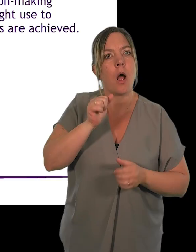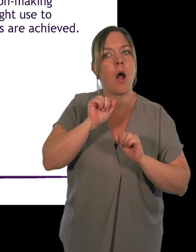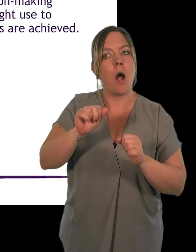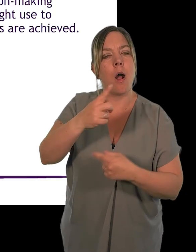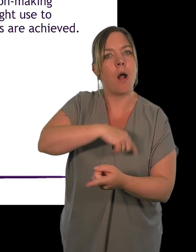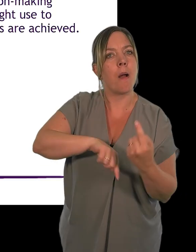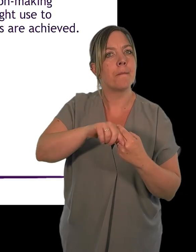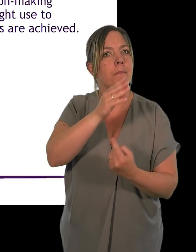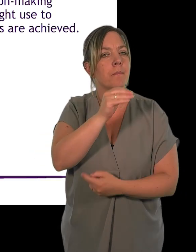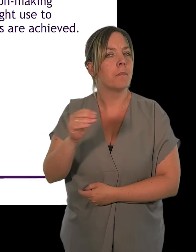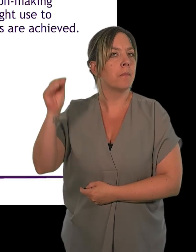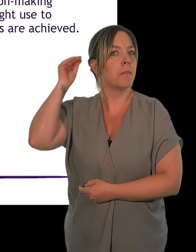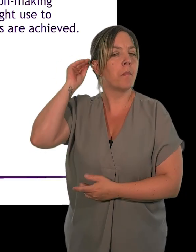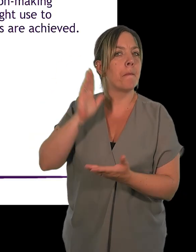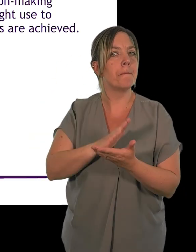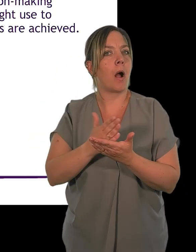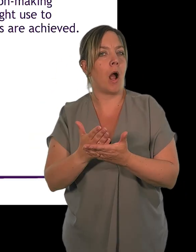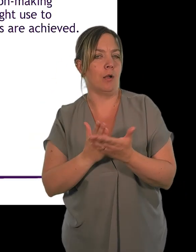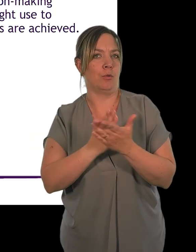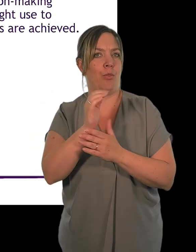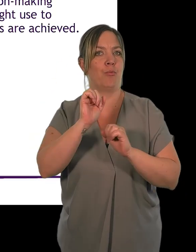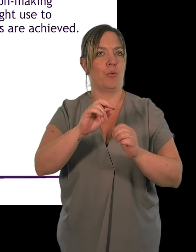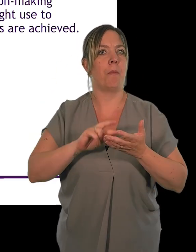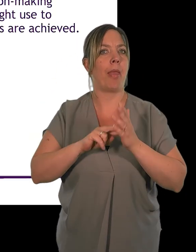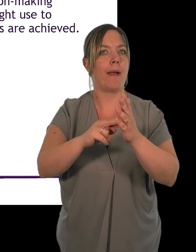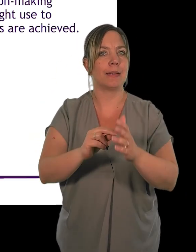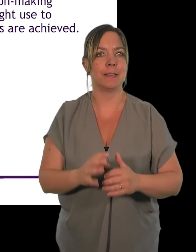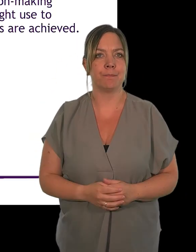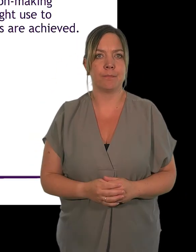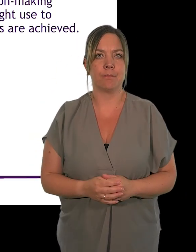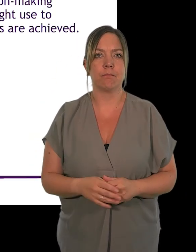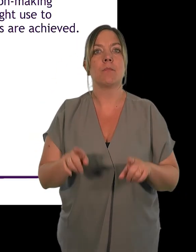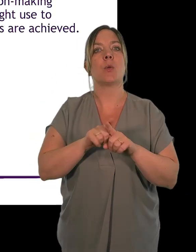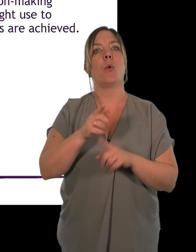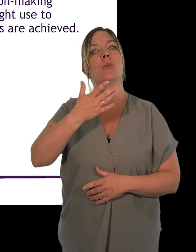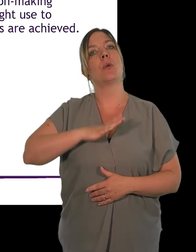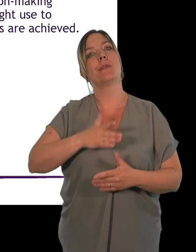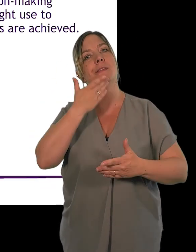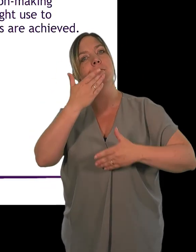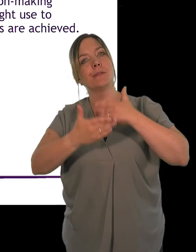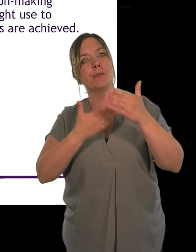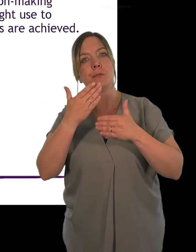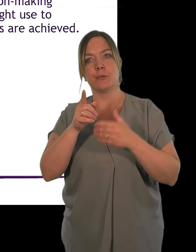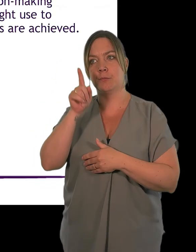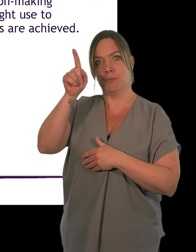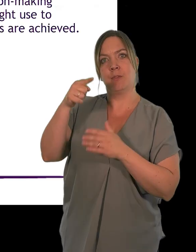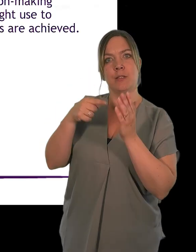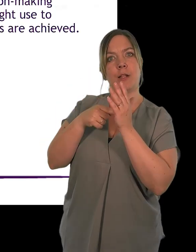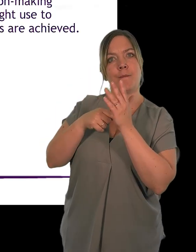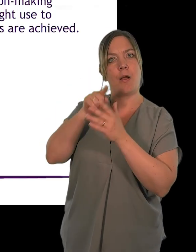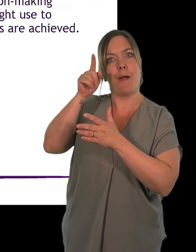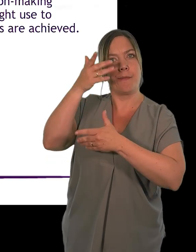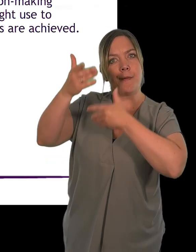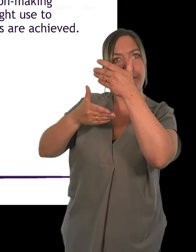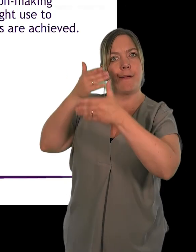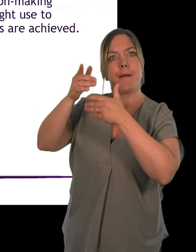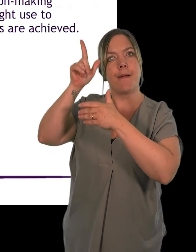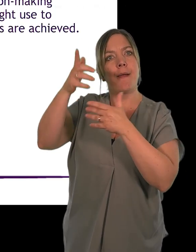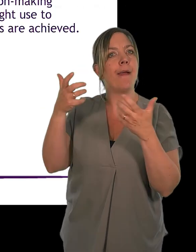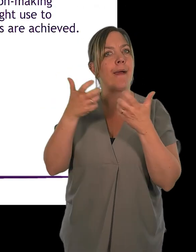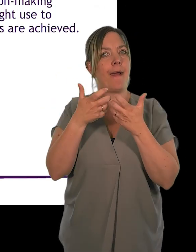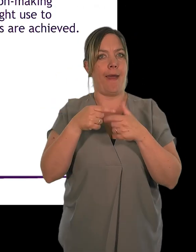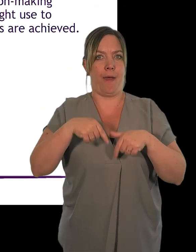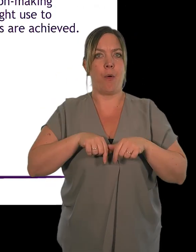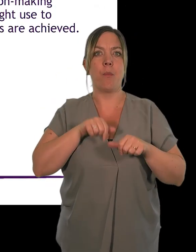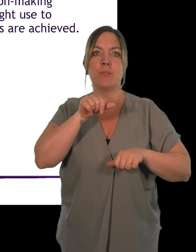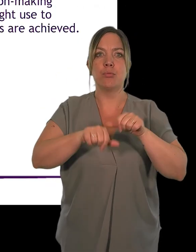planning. You also need to describe to Technovara how the processes that you're using